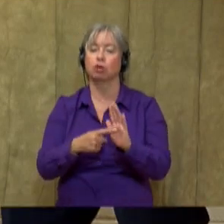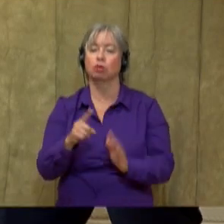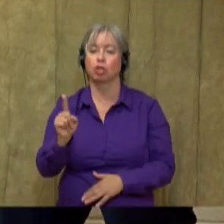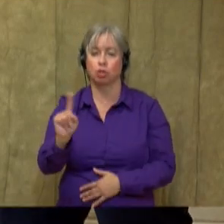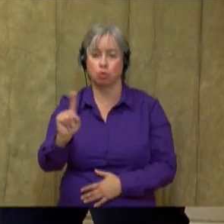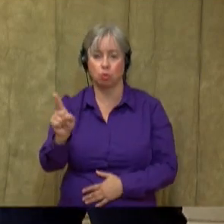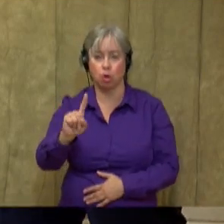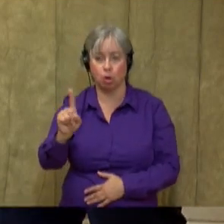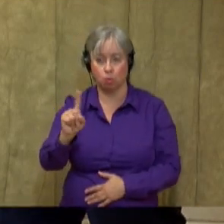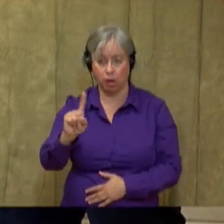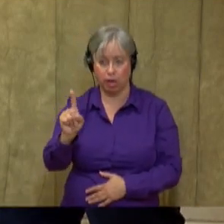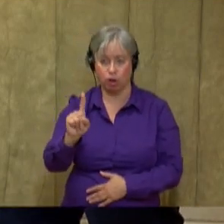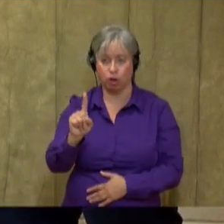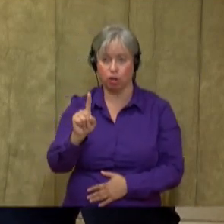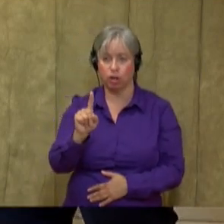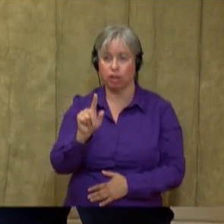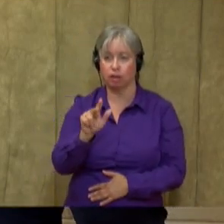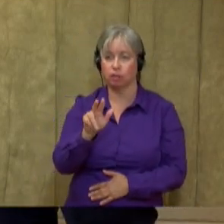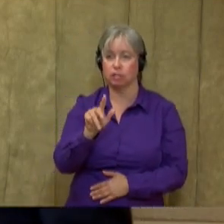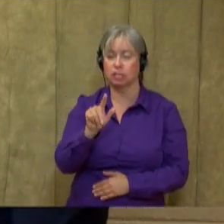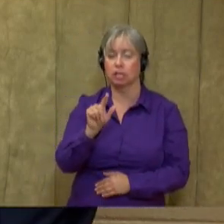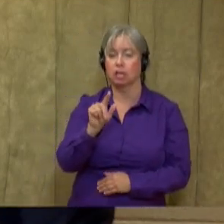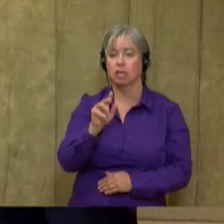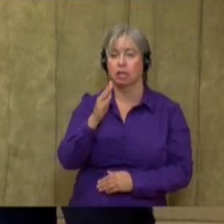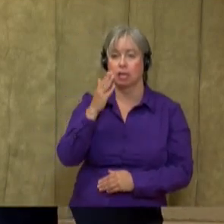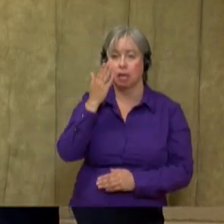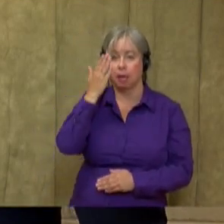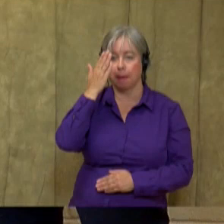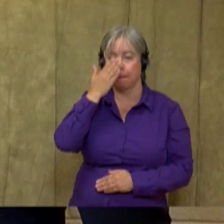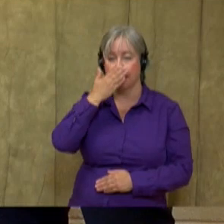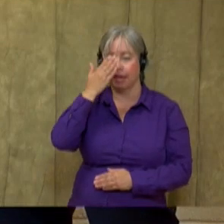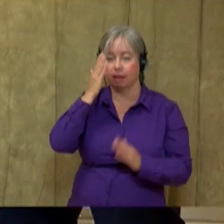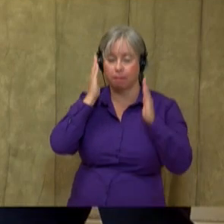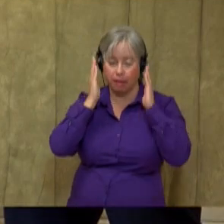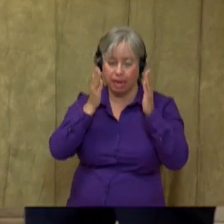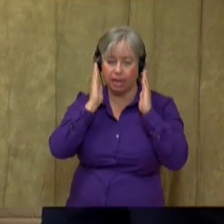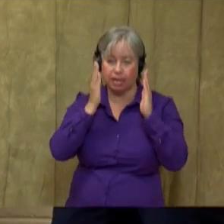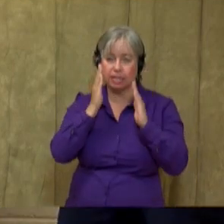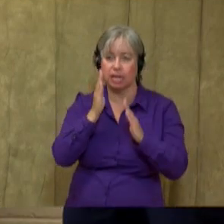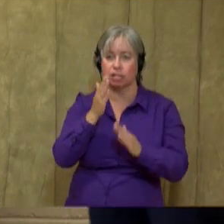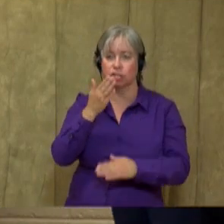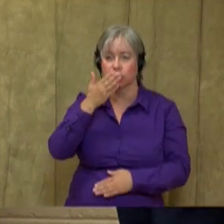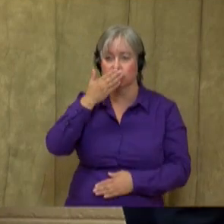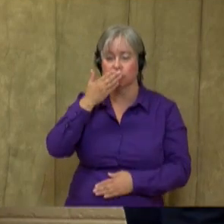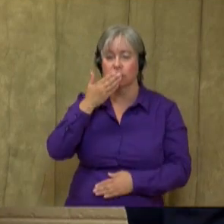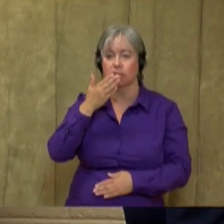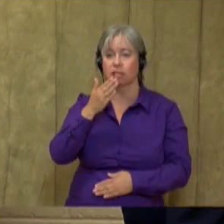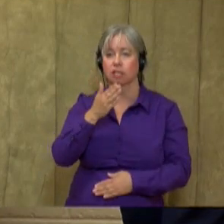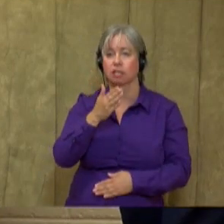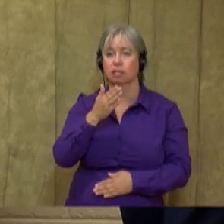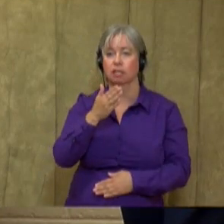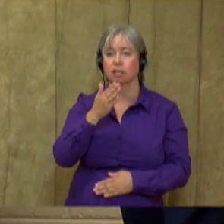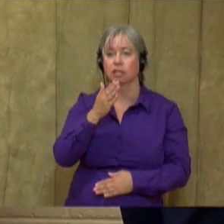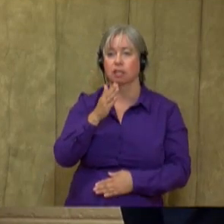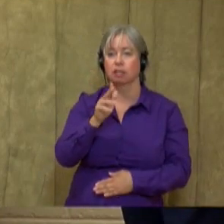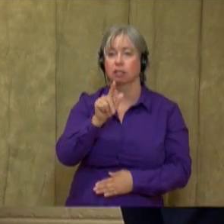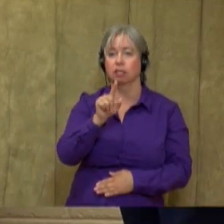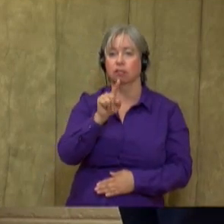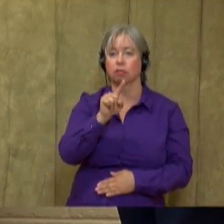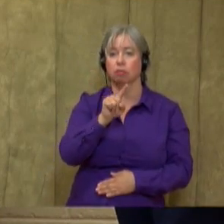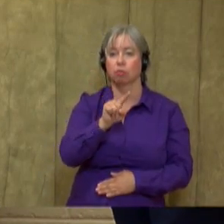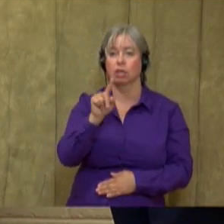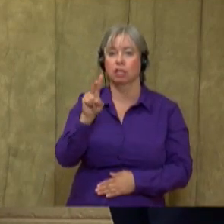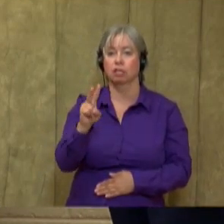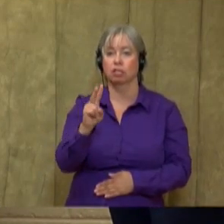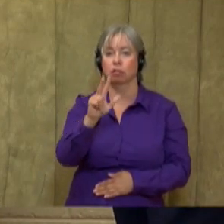faces painted are going to be. Again, paying attention to the location. Here is where the 2 faces of